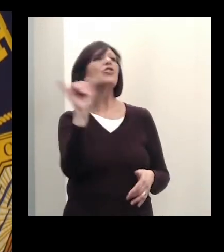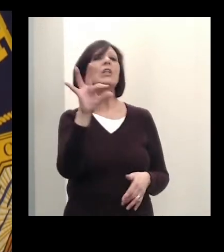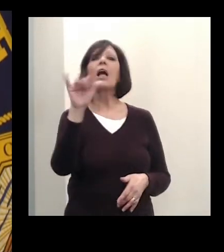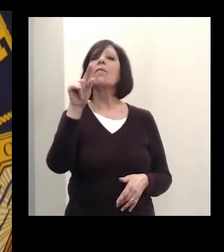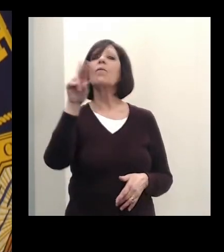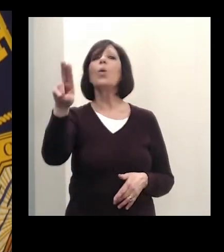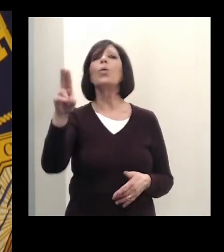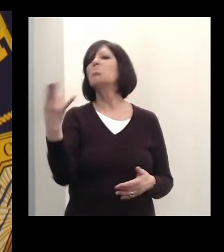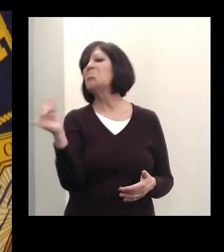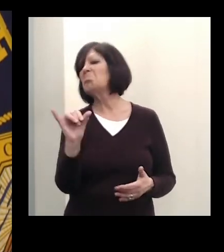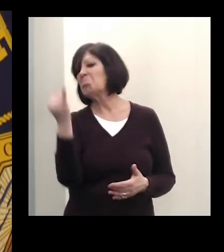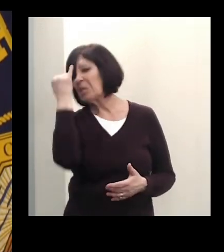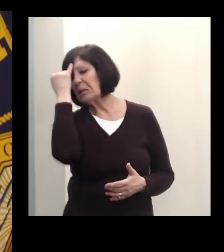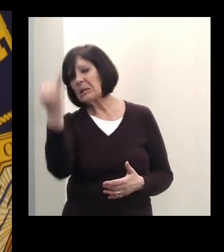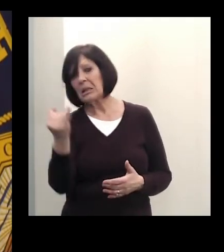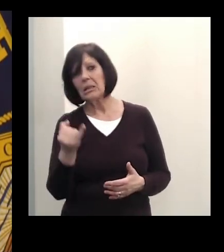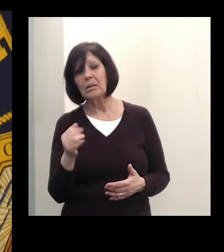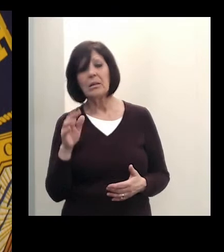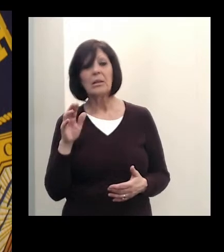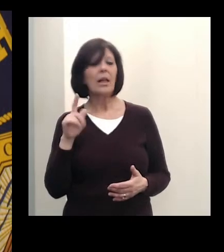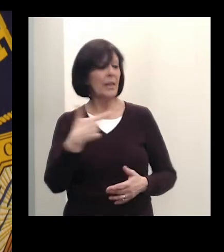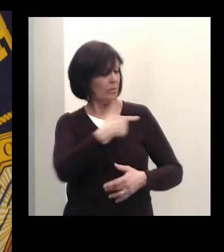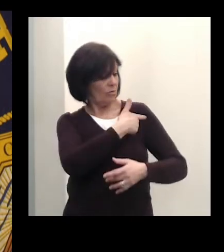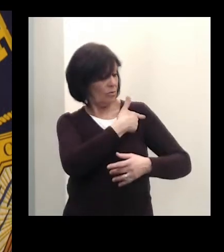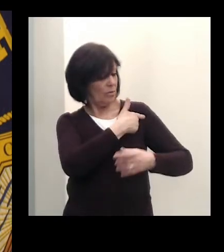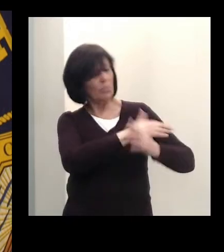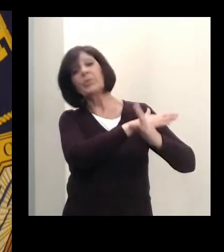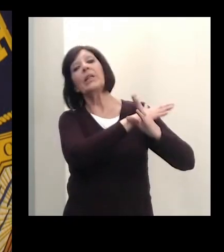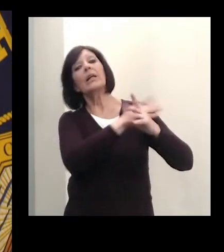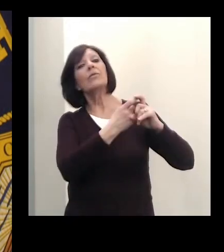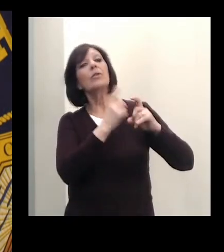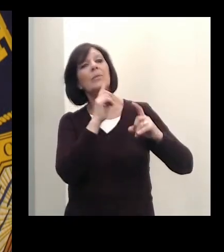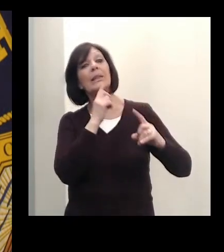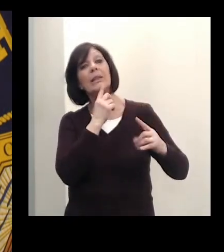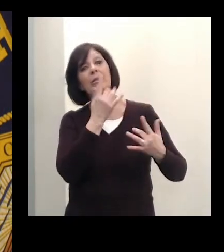basis. And that shot protects you from serious illness and death.